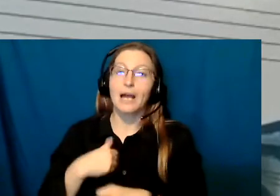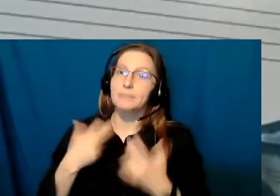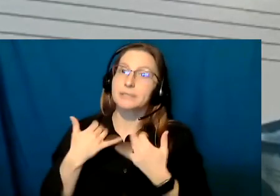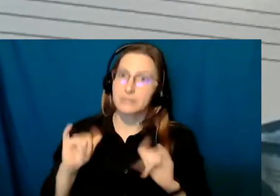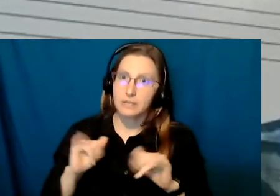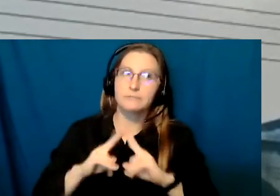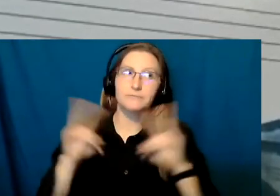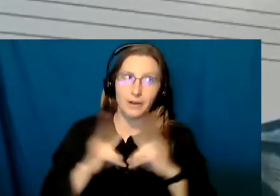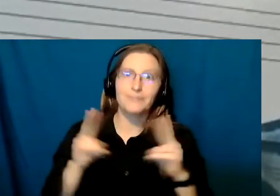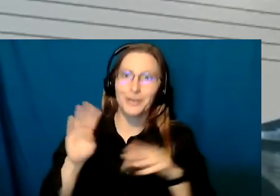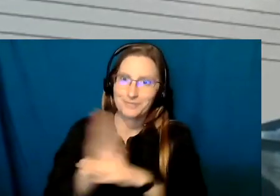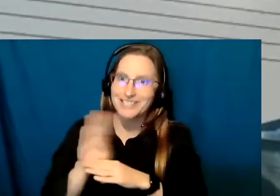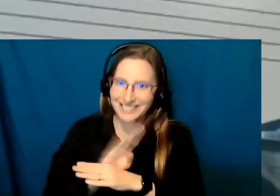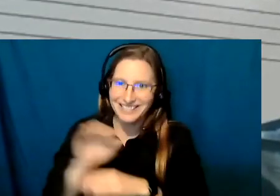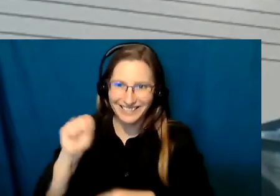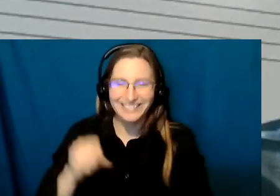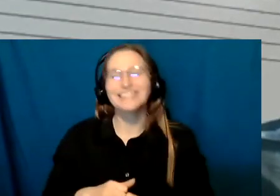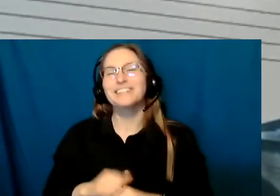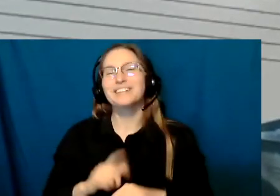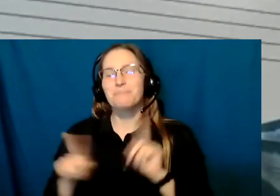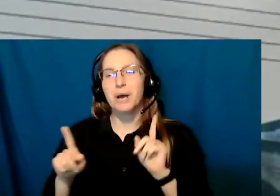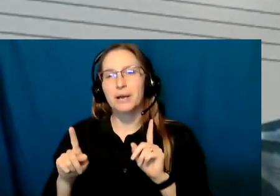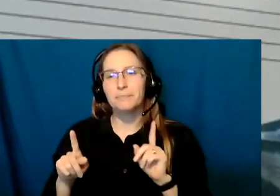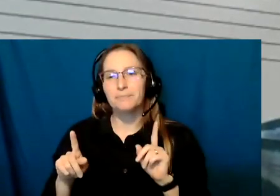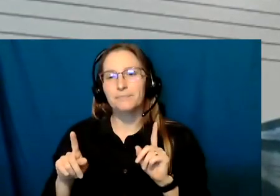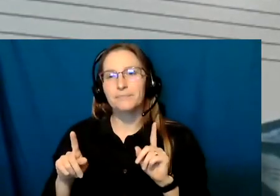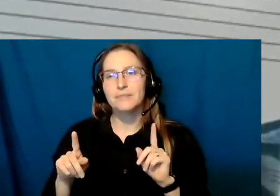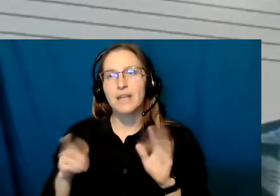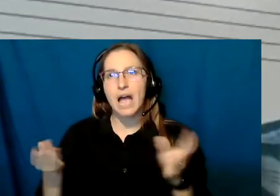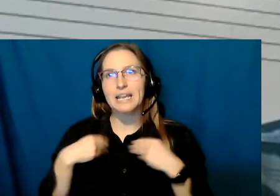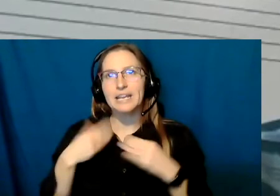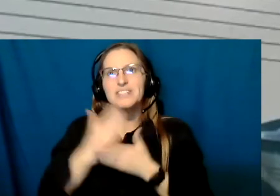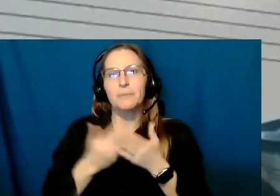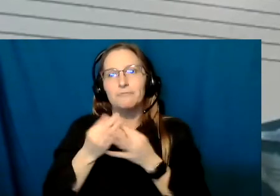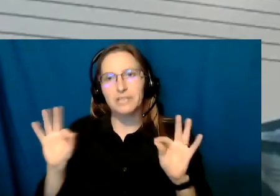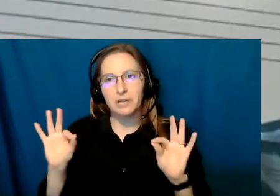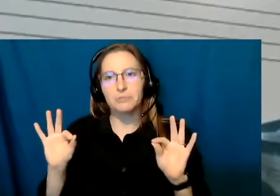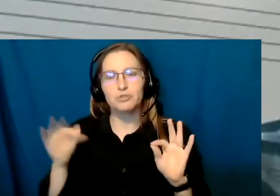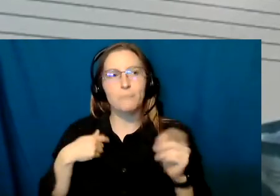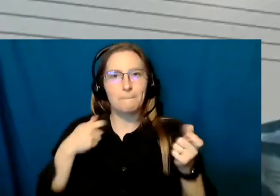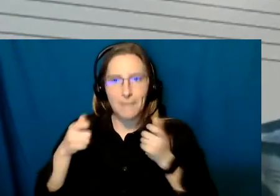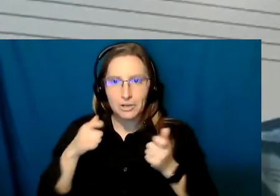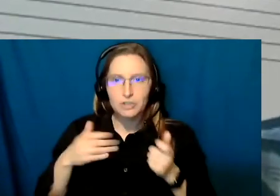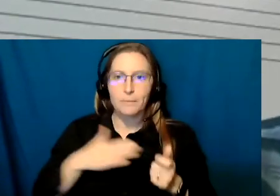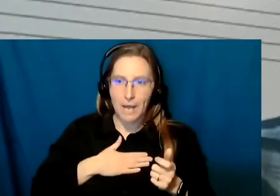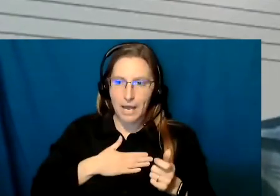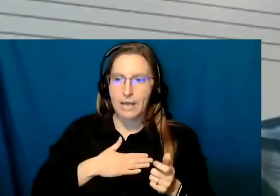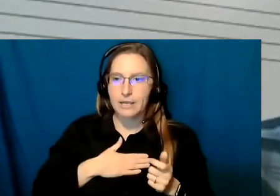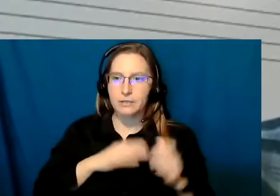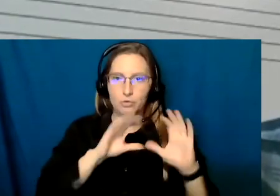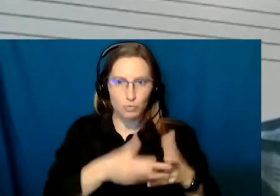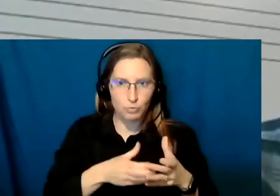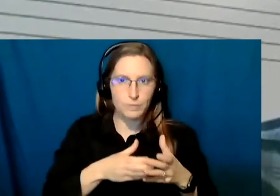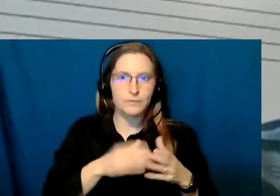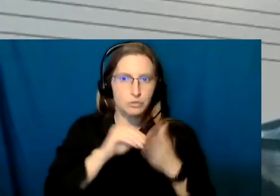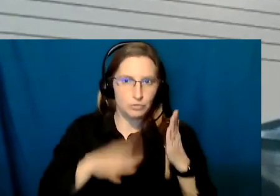busy, but I'm given the freedom to manage my caseload and be where I need to be.